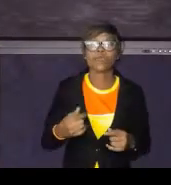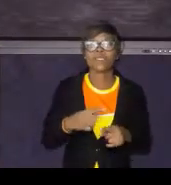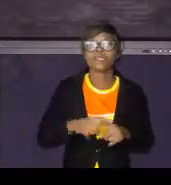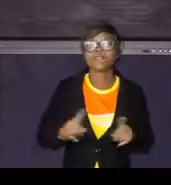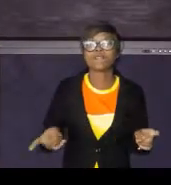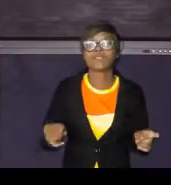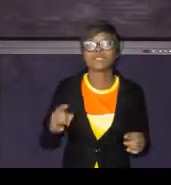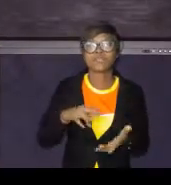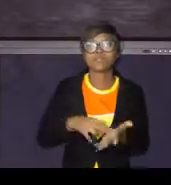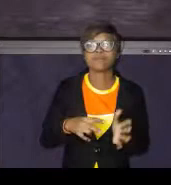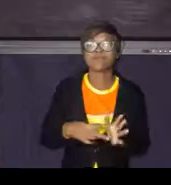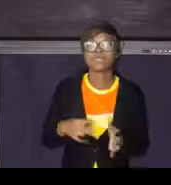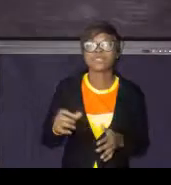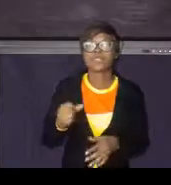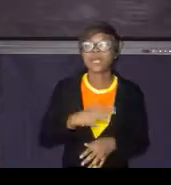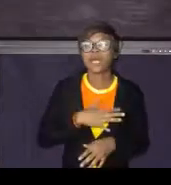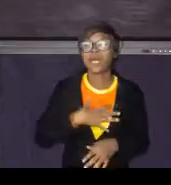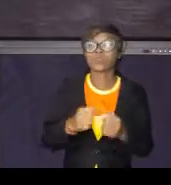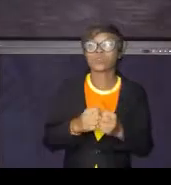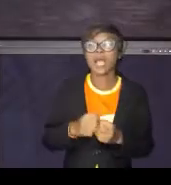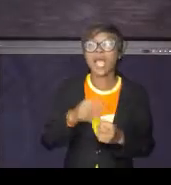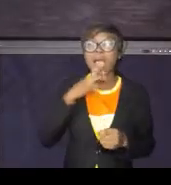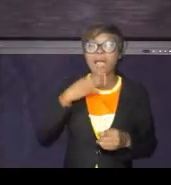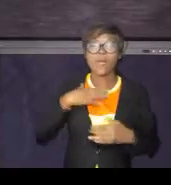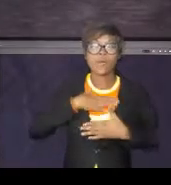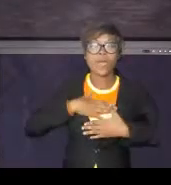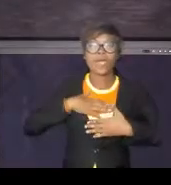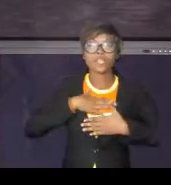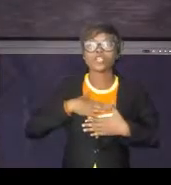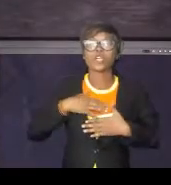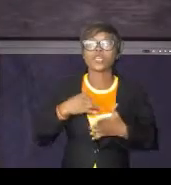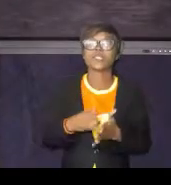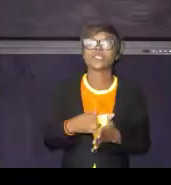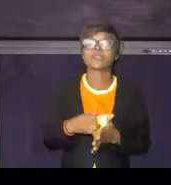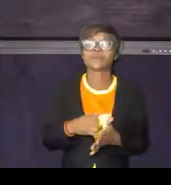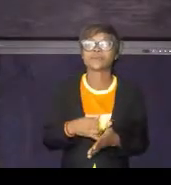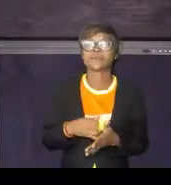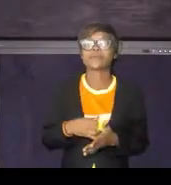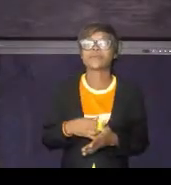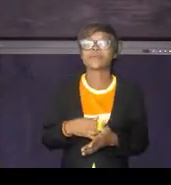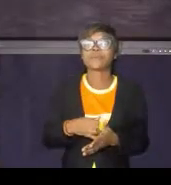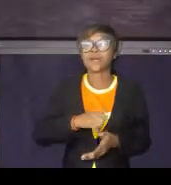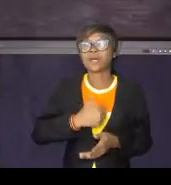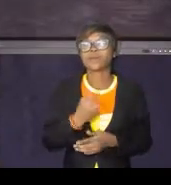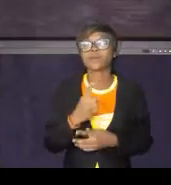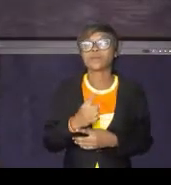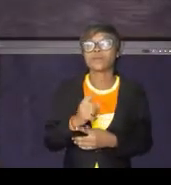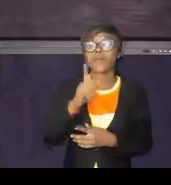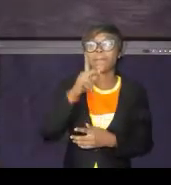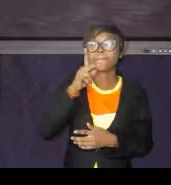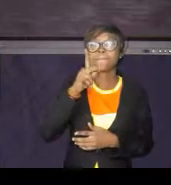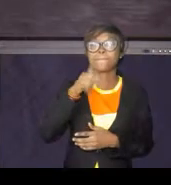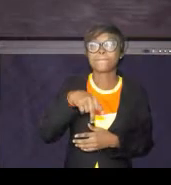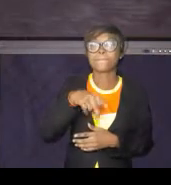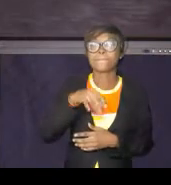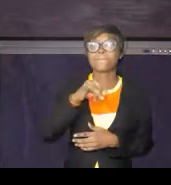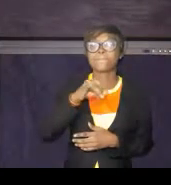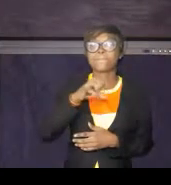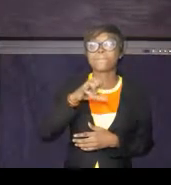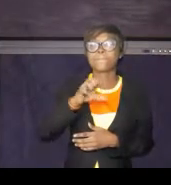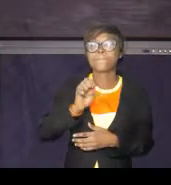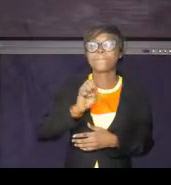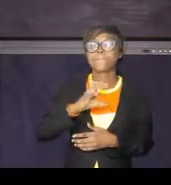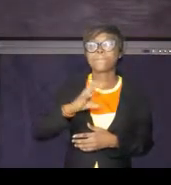have different meanings. Are you enjoying the lesson at all? Another one is peace